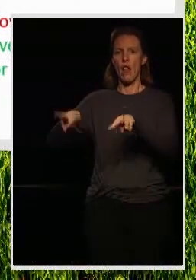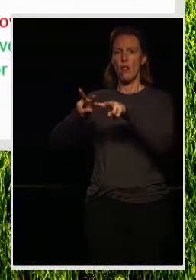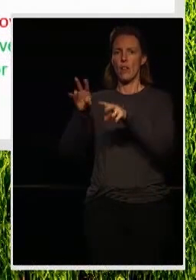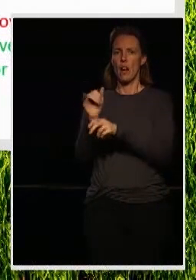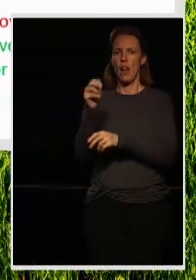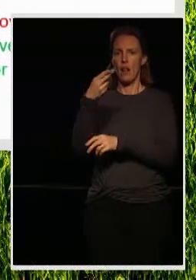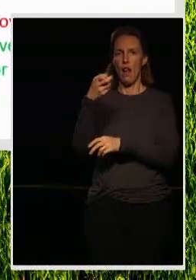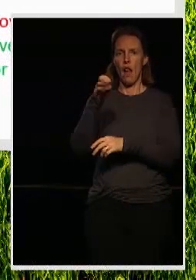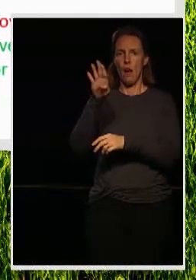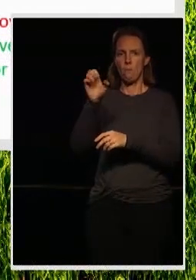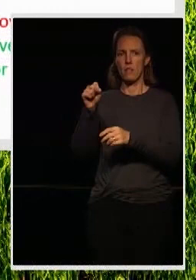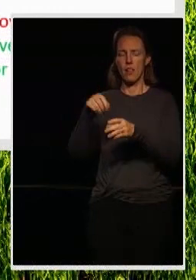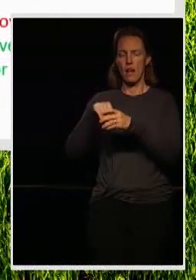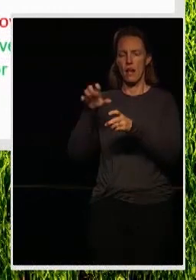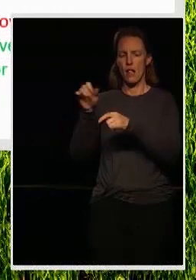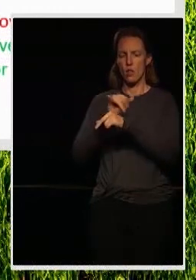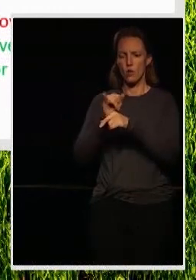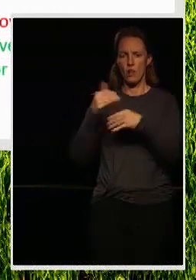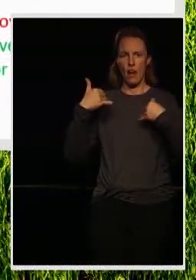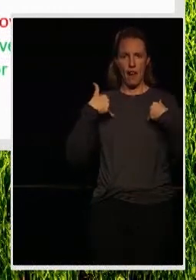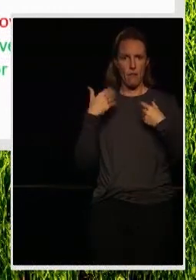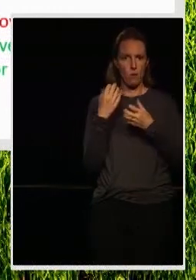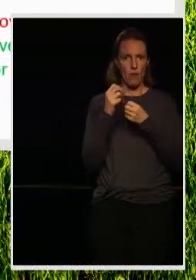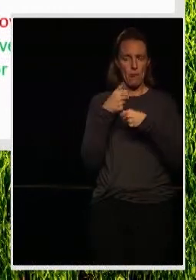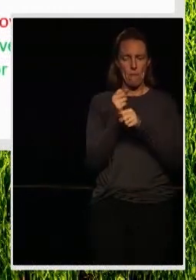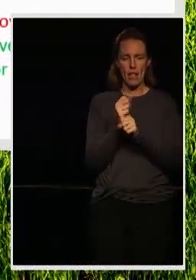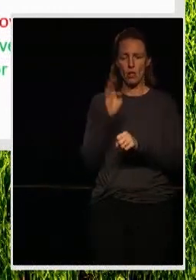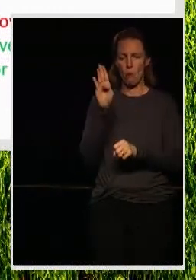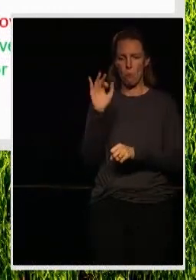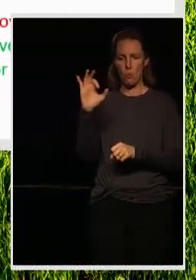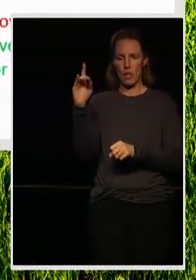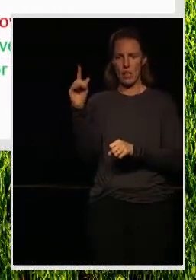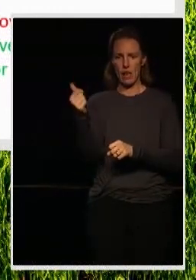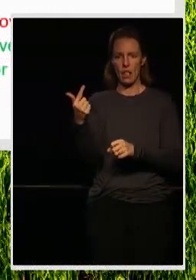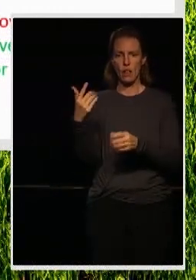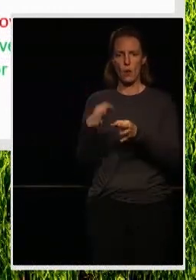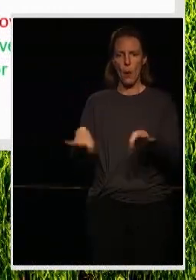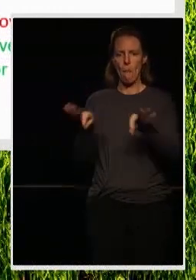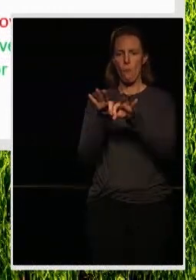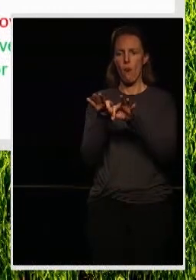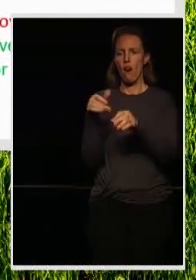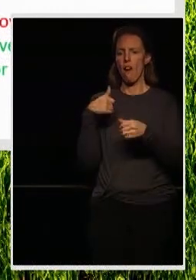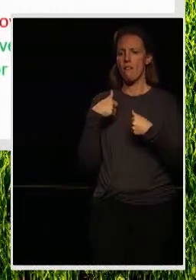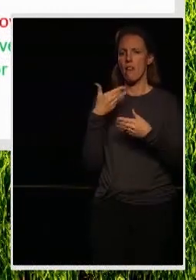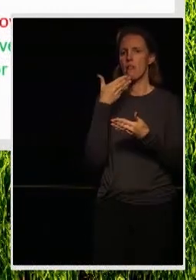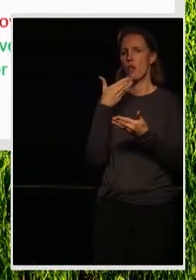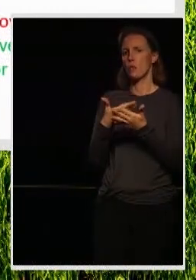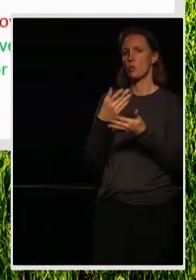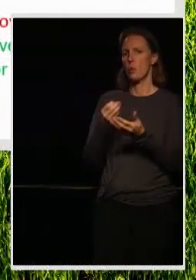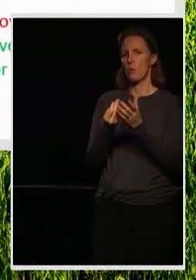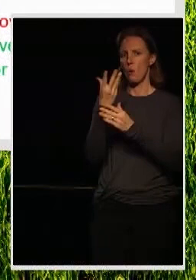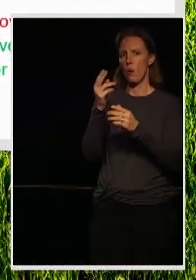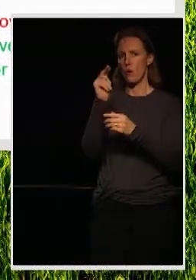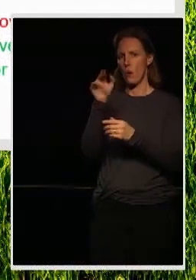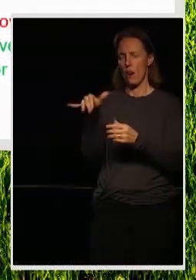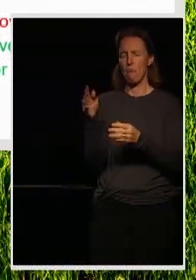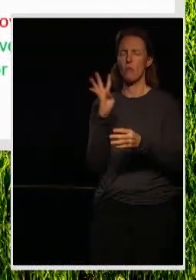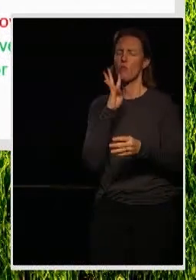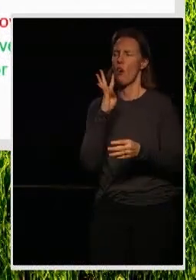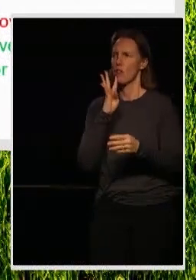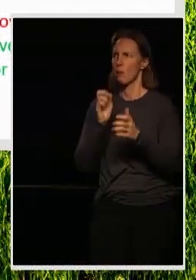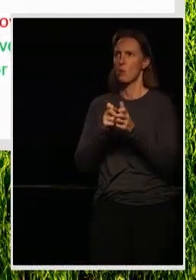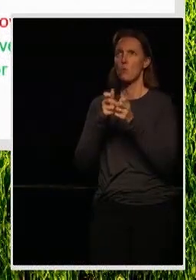and industry hemps. So that makes the breeding so important. Thanks to Grow New York, I have been talking with so